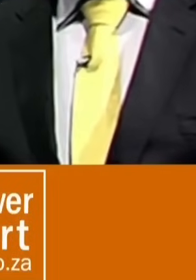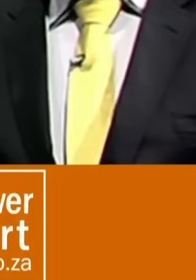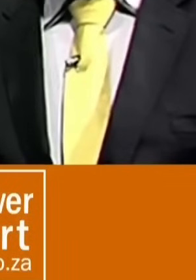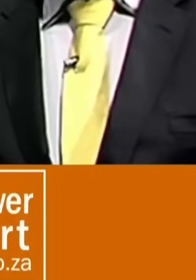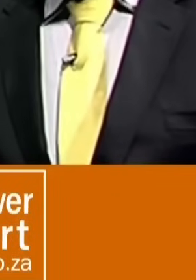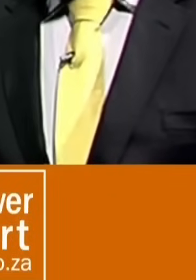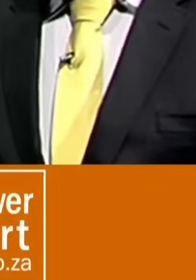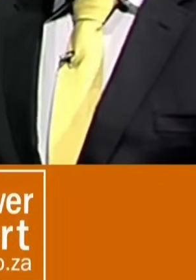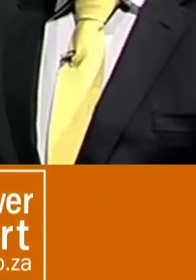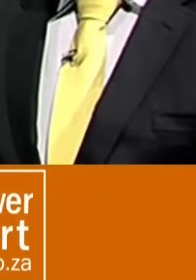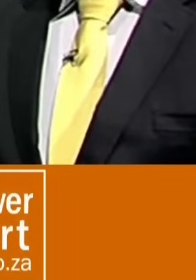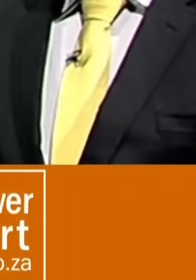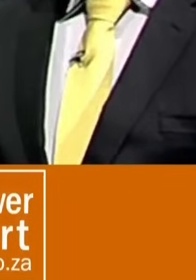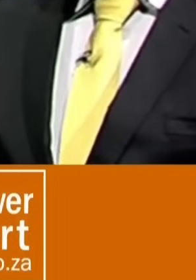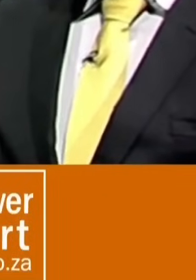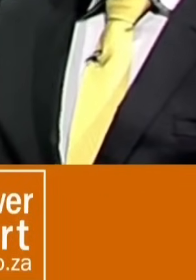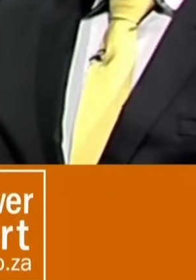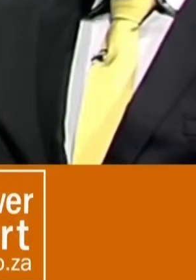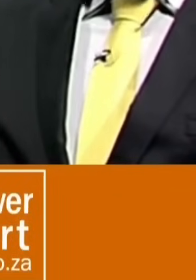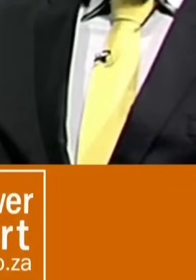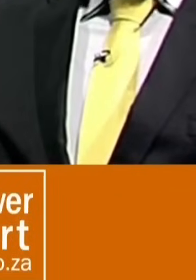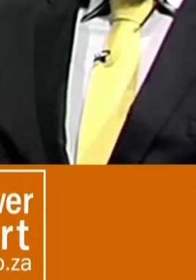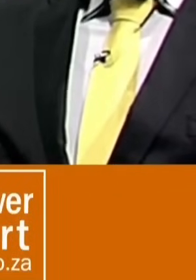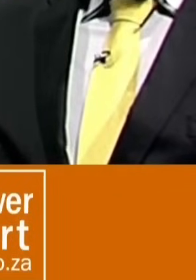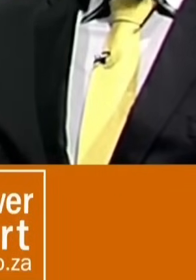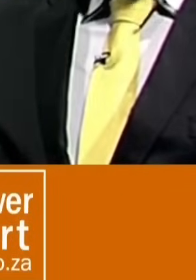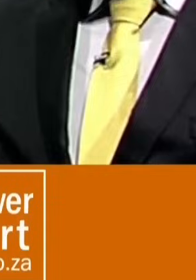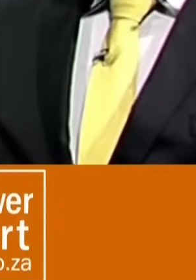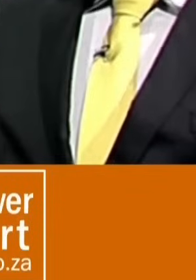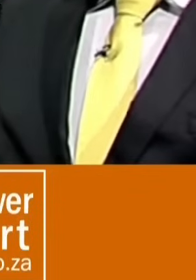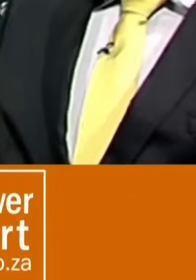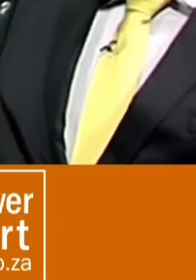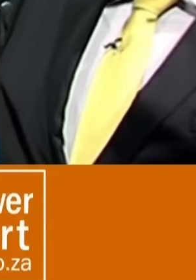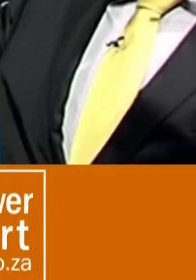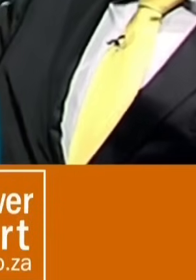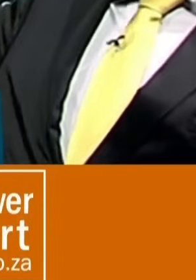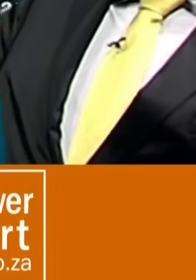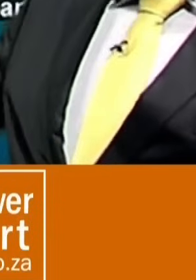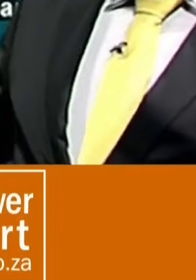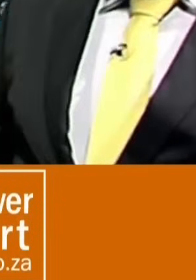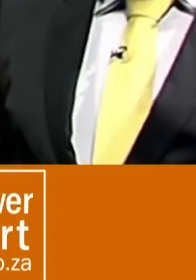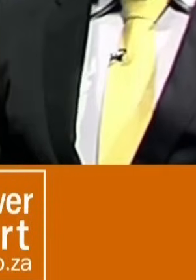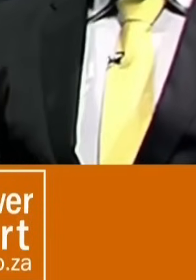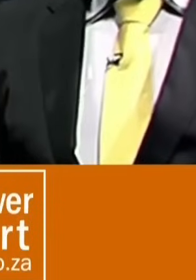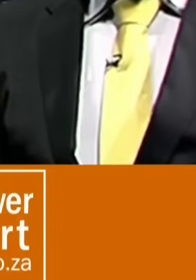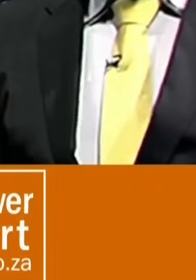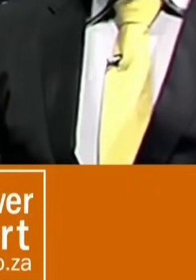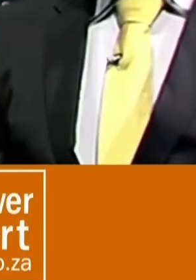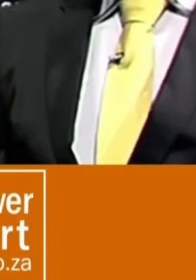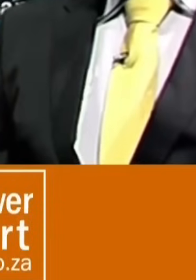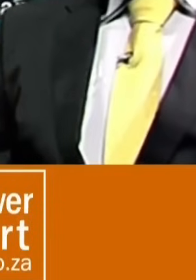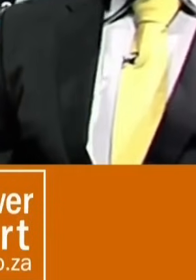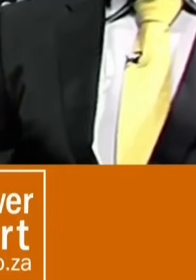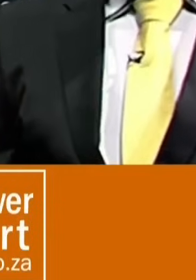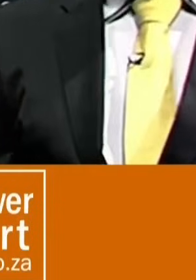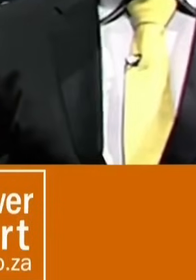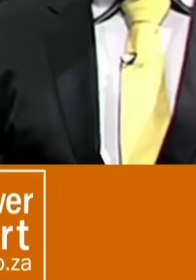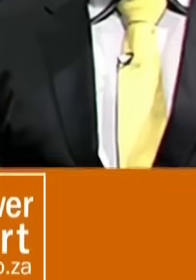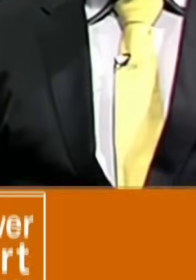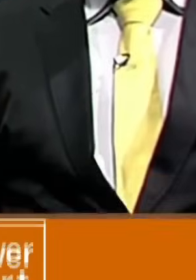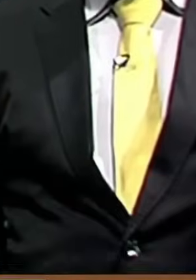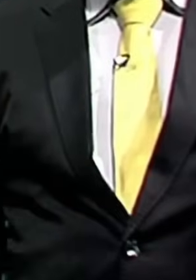ka lebela gore pula e be fela dikaolong tseno tse bophirima jalo fela ka letsatsi lena la ka jeno empa ha re sheba dikaolo tse botšhabela tla ba pula e fokolang haholo go tla ba le mohodi